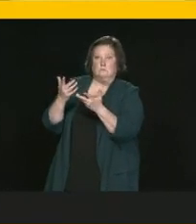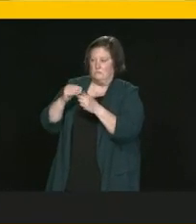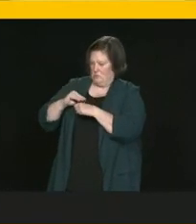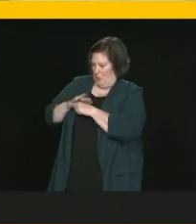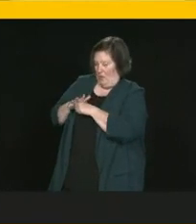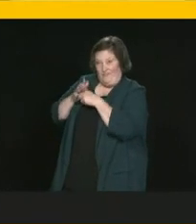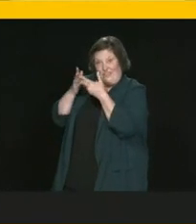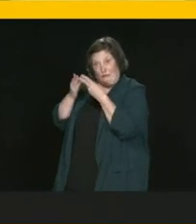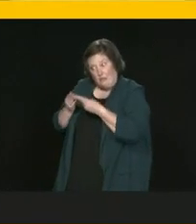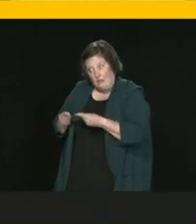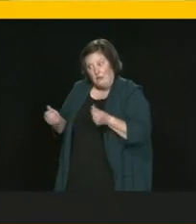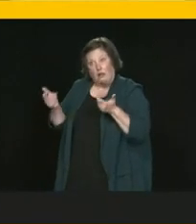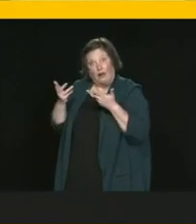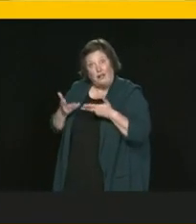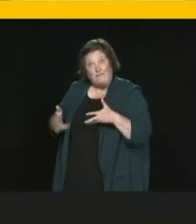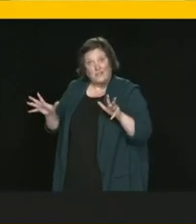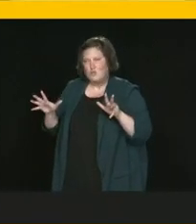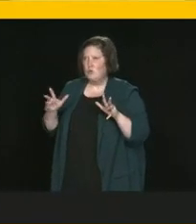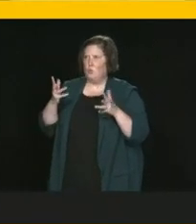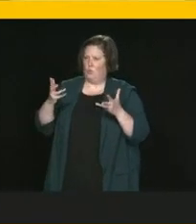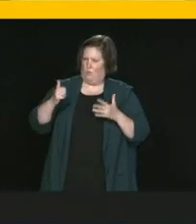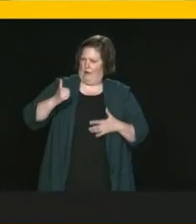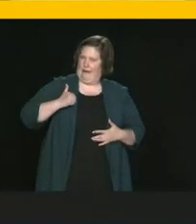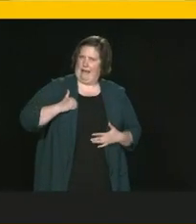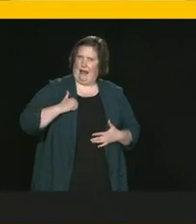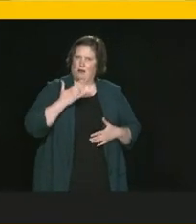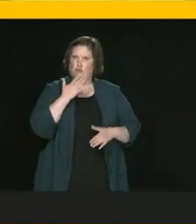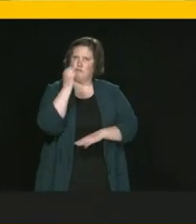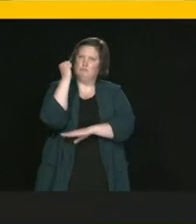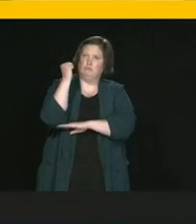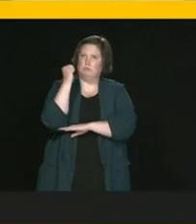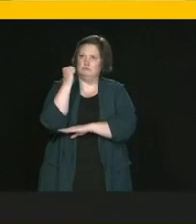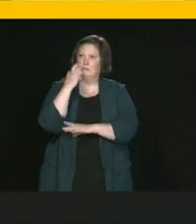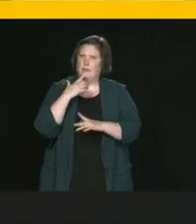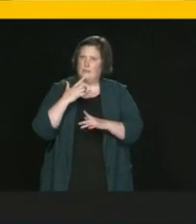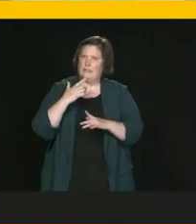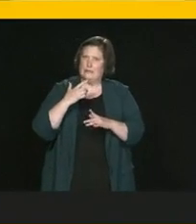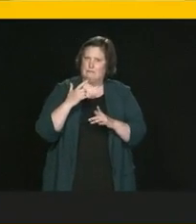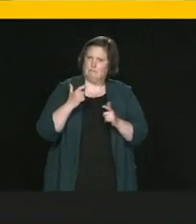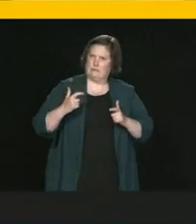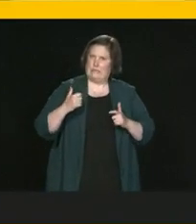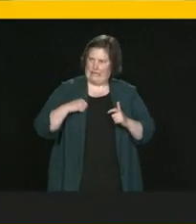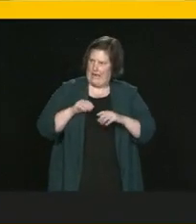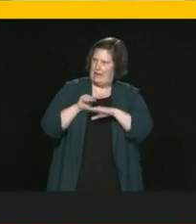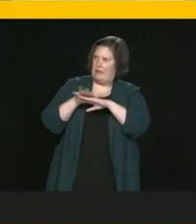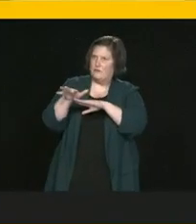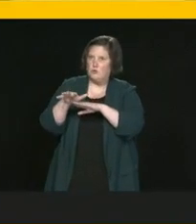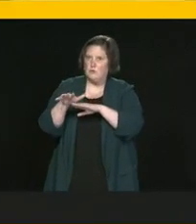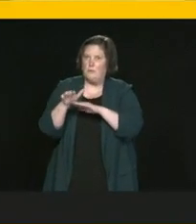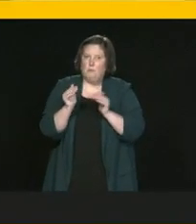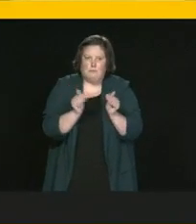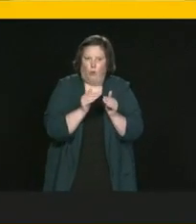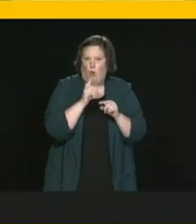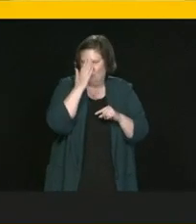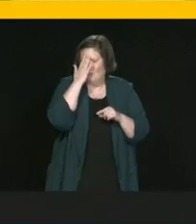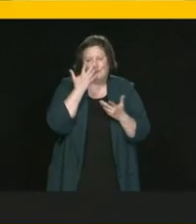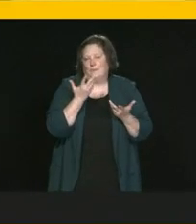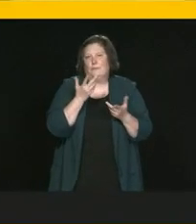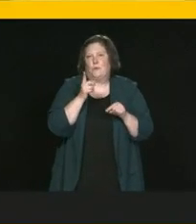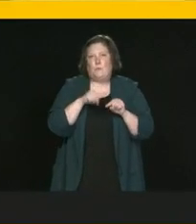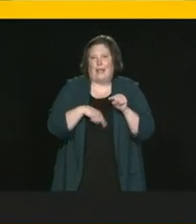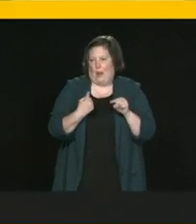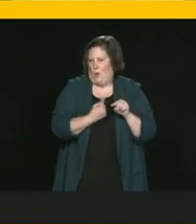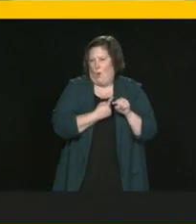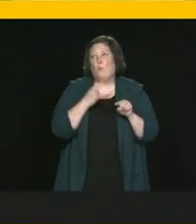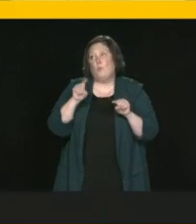post-COVID, we need a country like Canada that is big enough to make a difference, but small enough to know we can't do it alone, and we will continue to